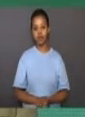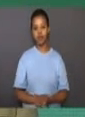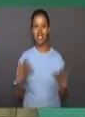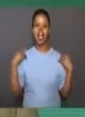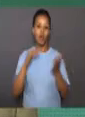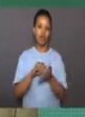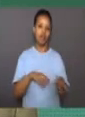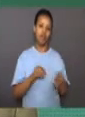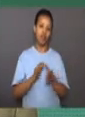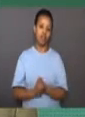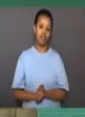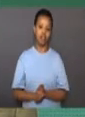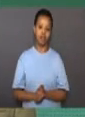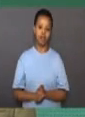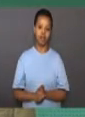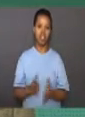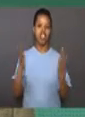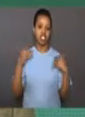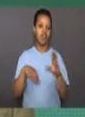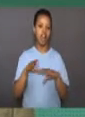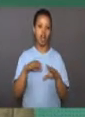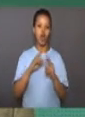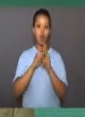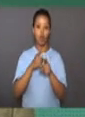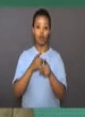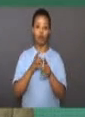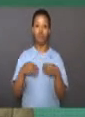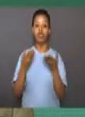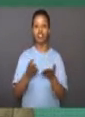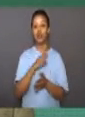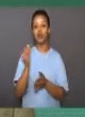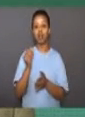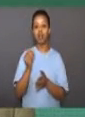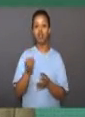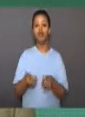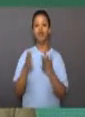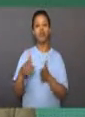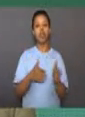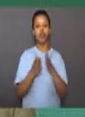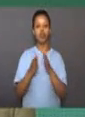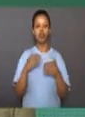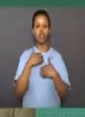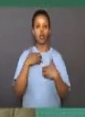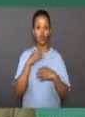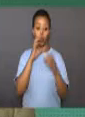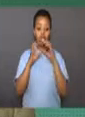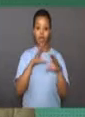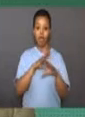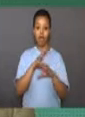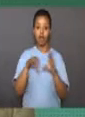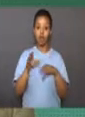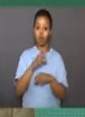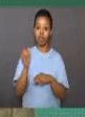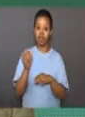Hello again, students. I hope you were able to think of some ways animals communicate and share with